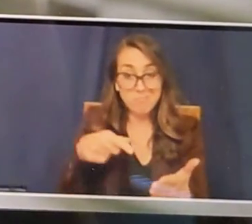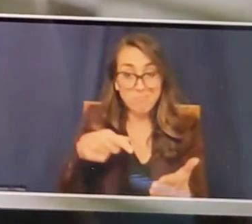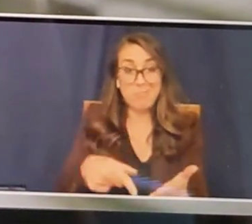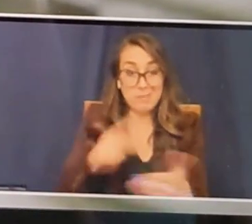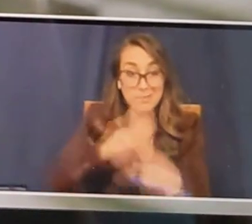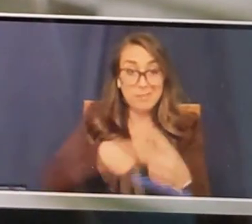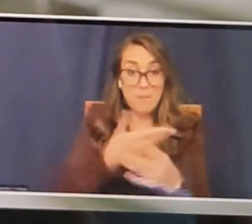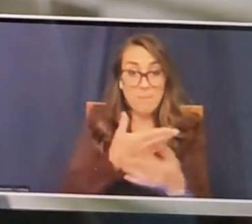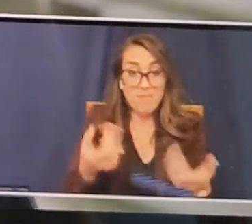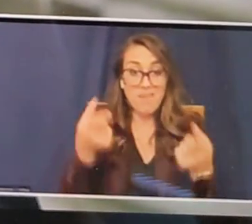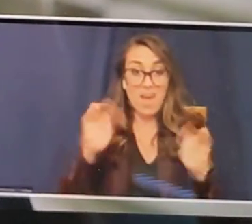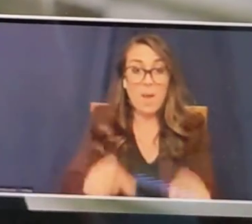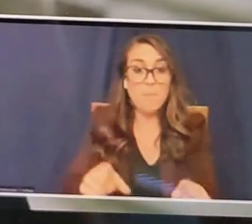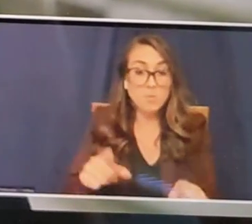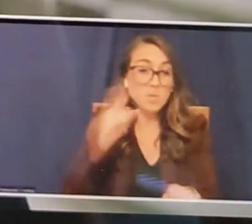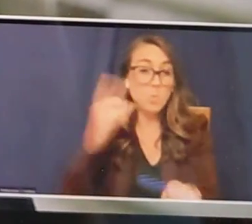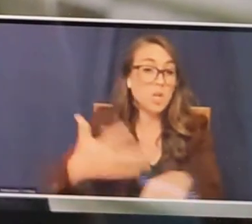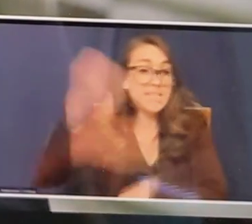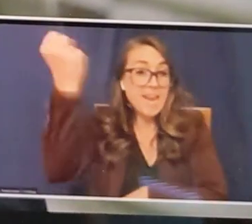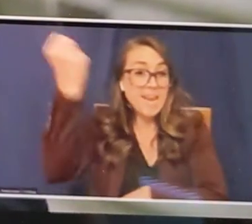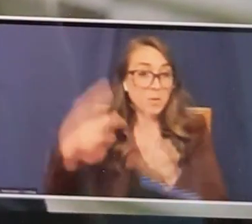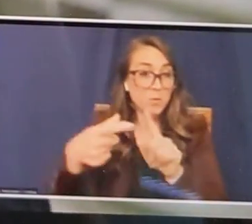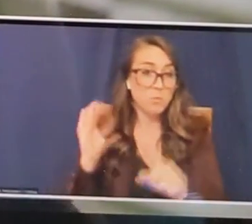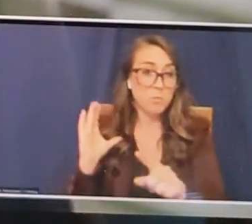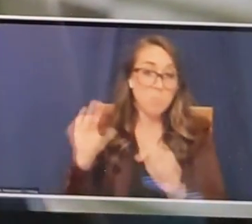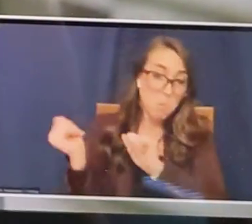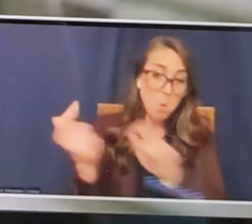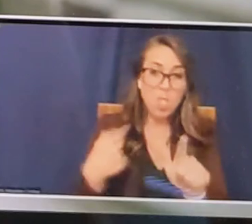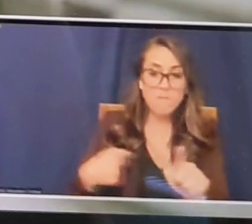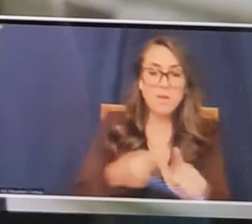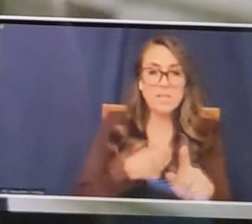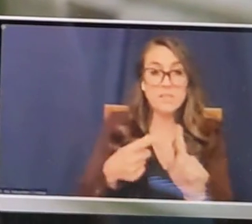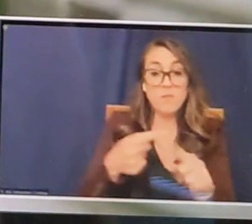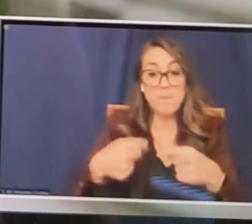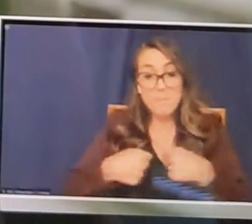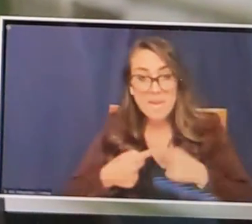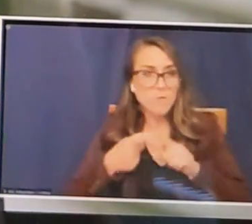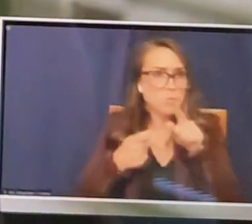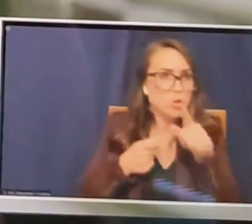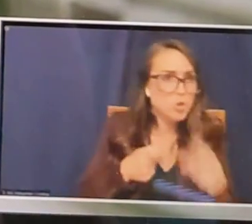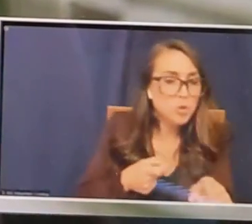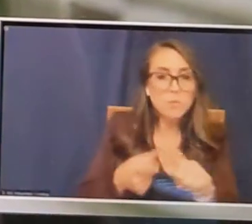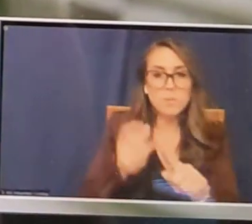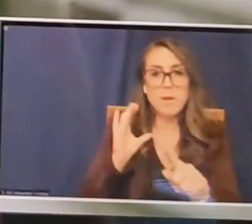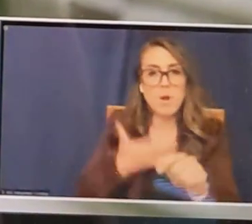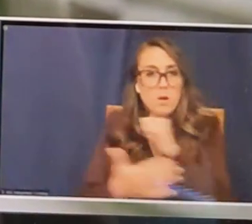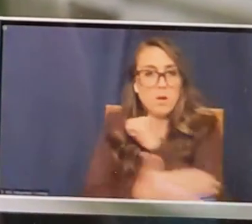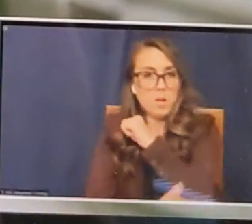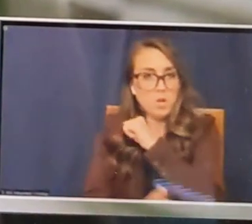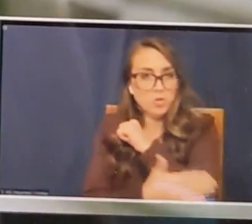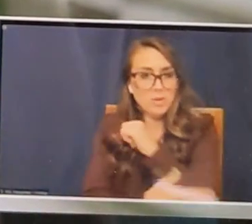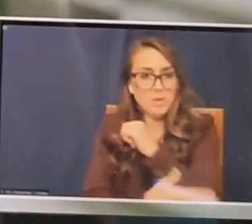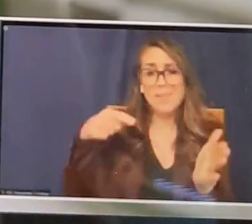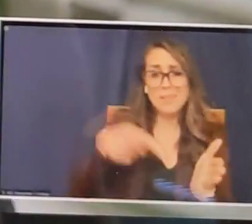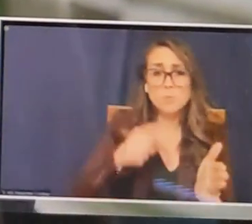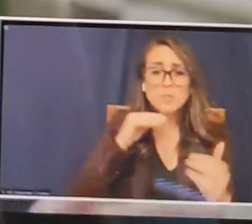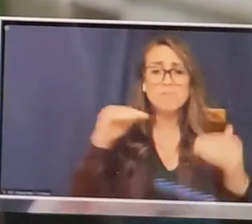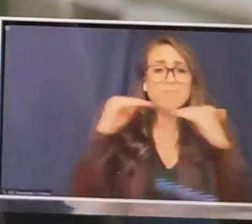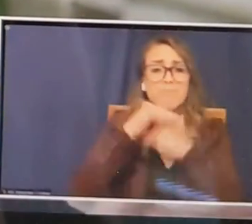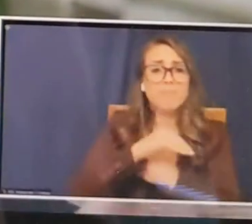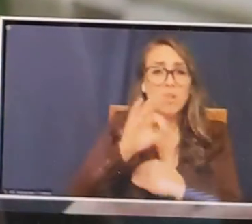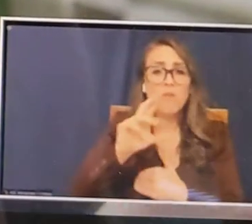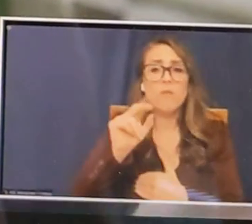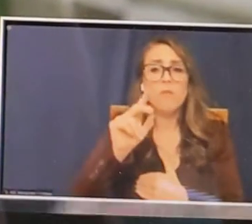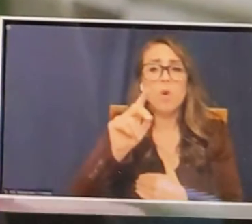they could take it away from all of us, from me, from you, from our country. This was a fraudulent election, but